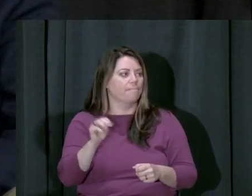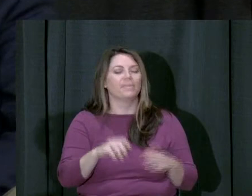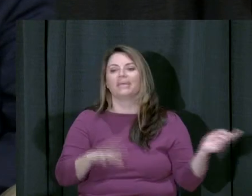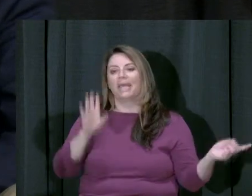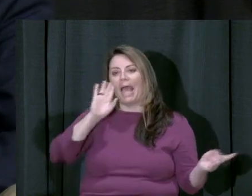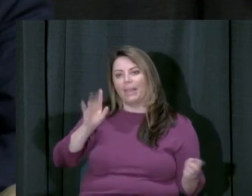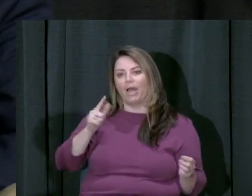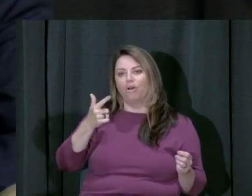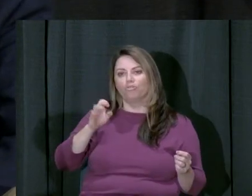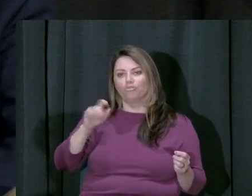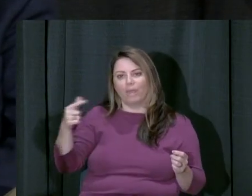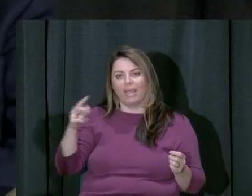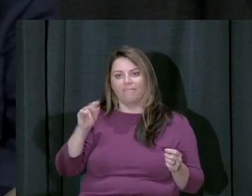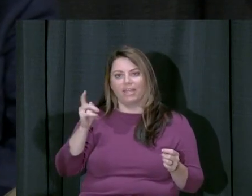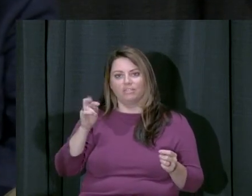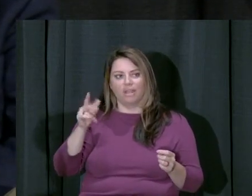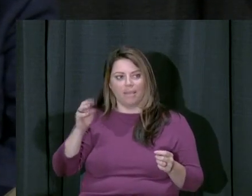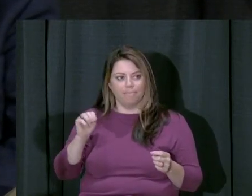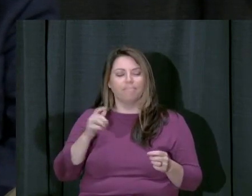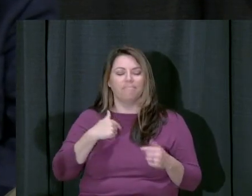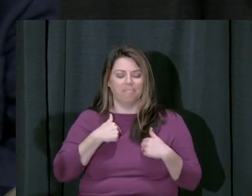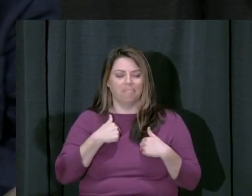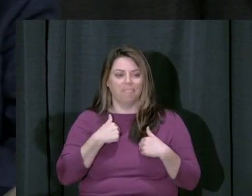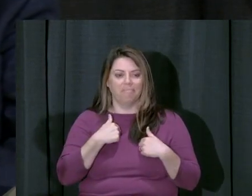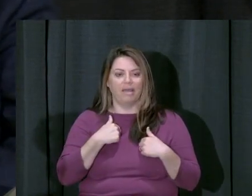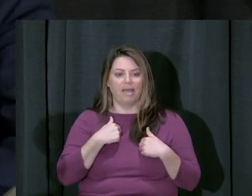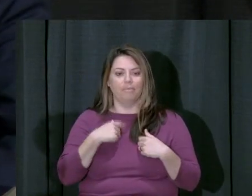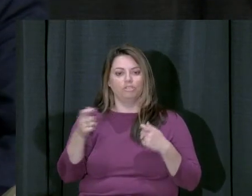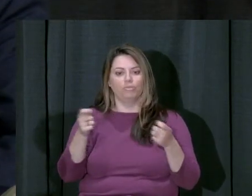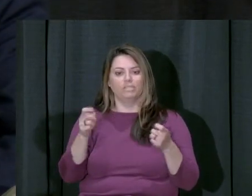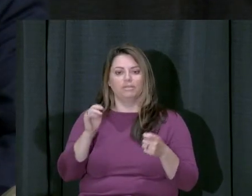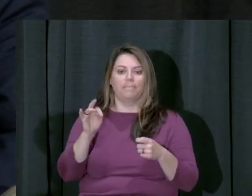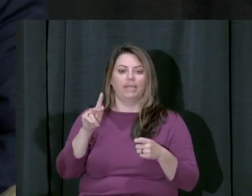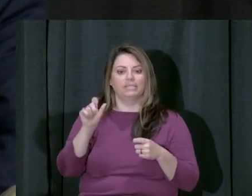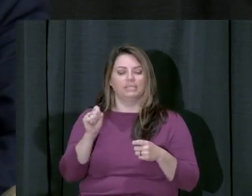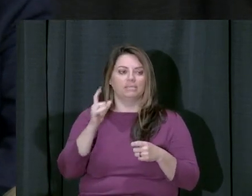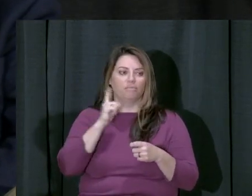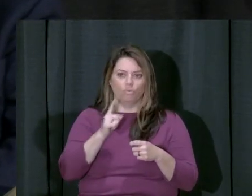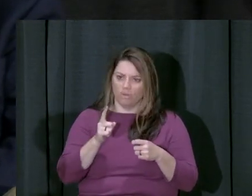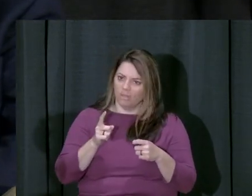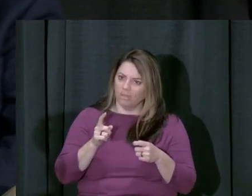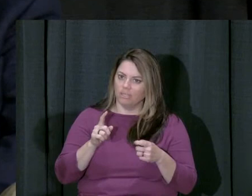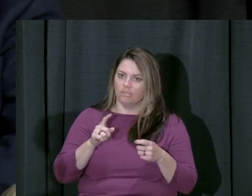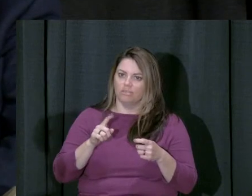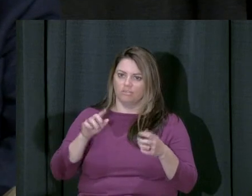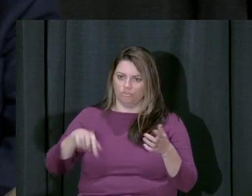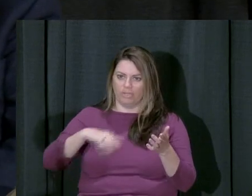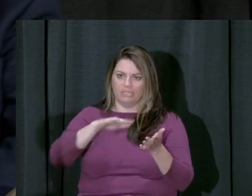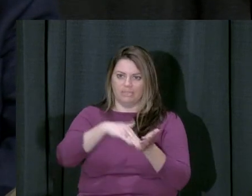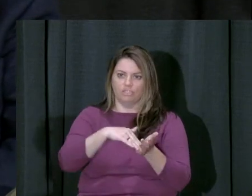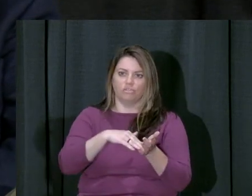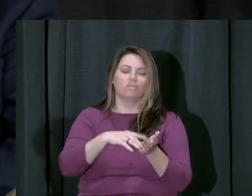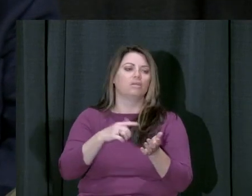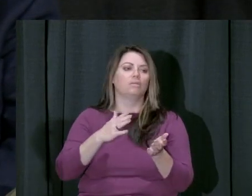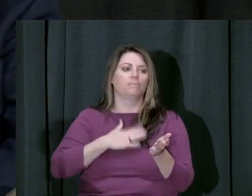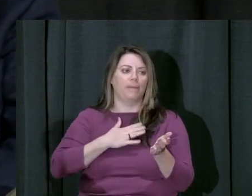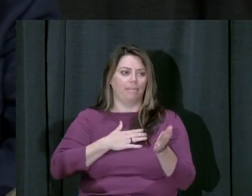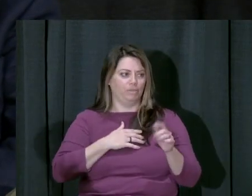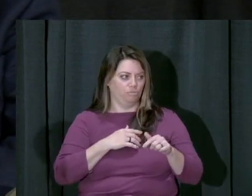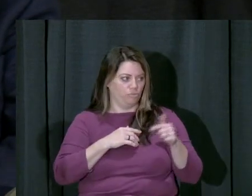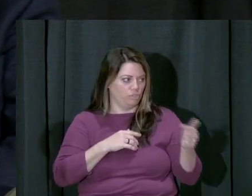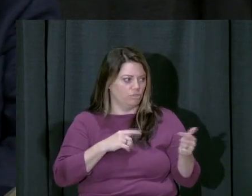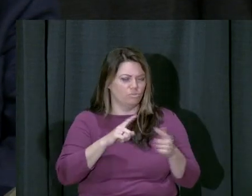Van der Heiden. I'm the Director Emeritus of the Trace Center, having handed that over just recently to Jonathan